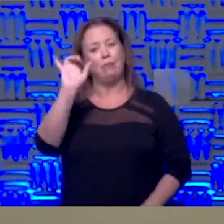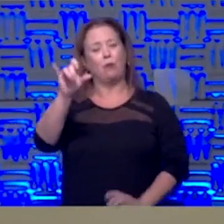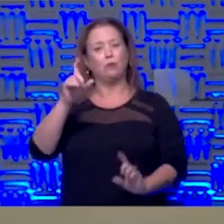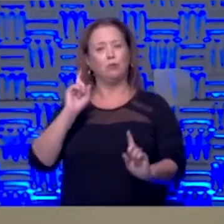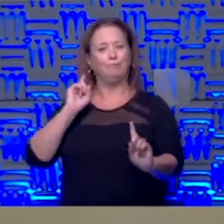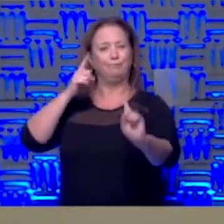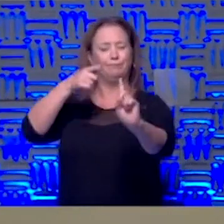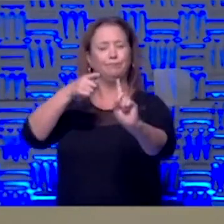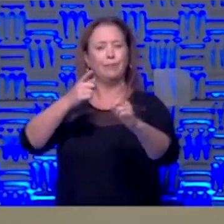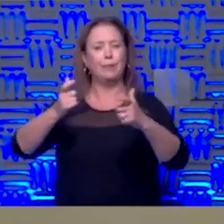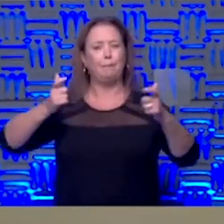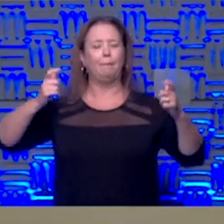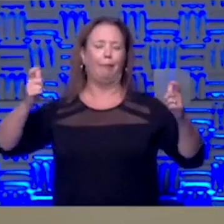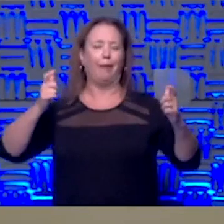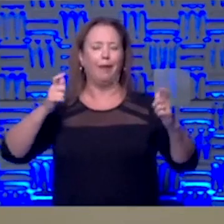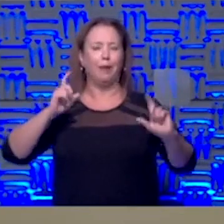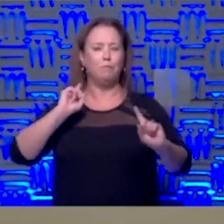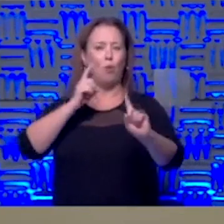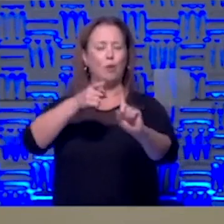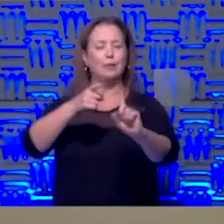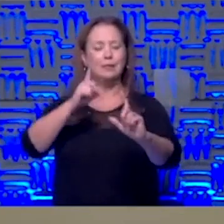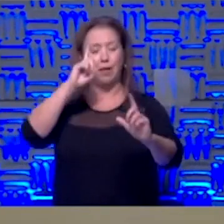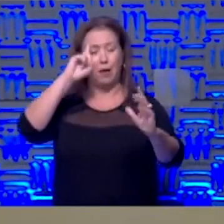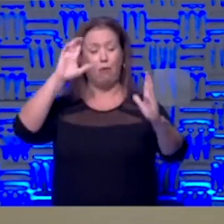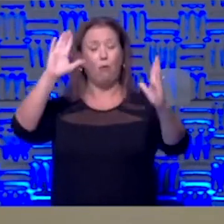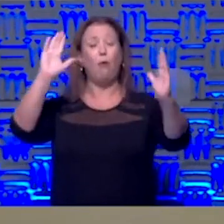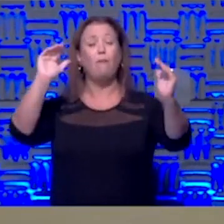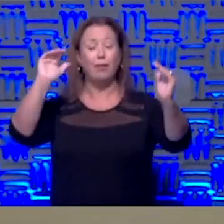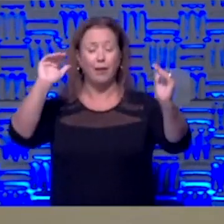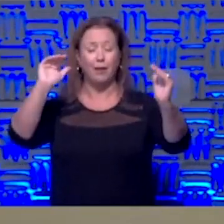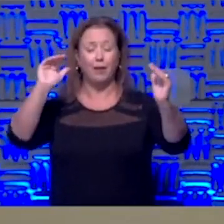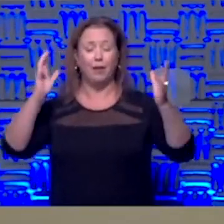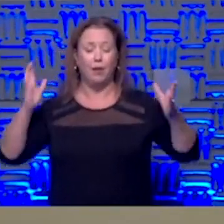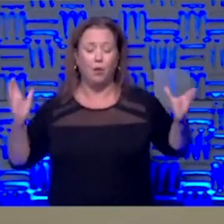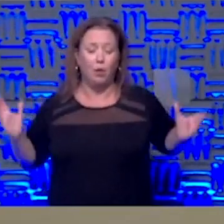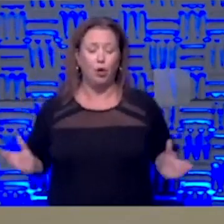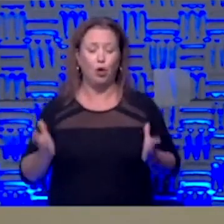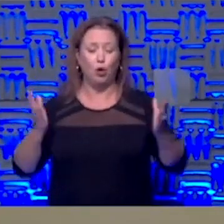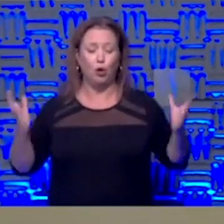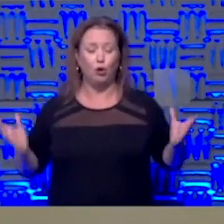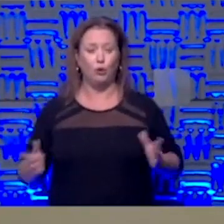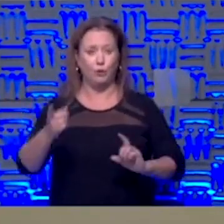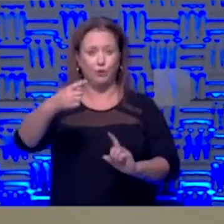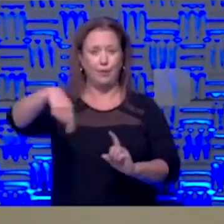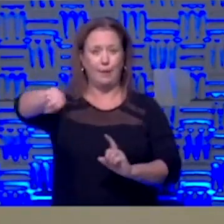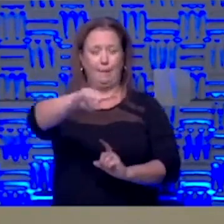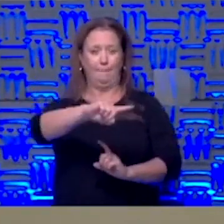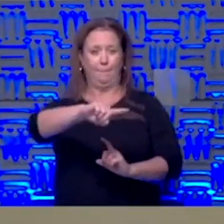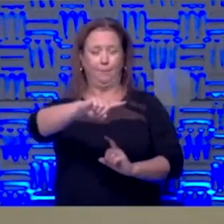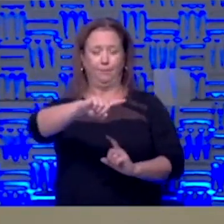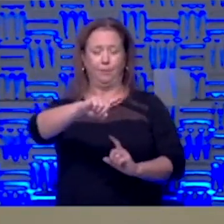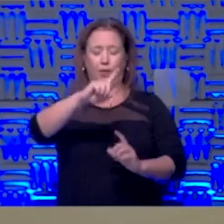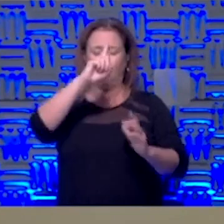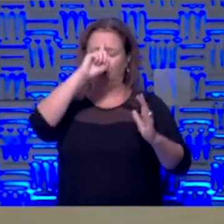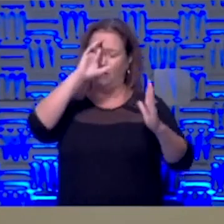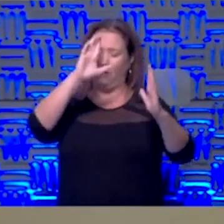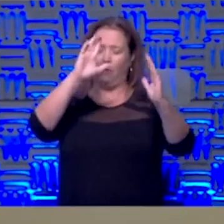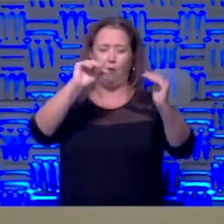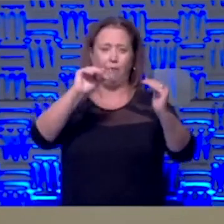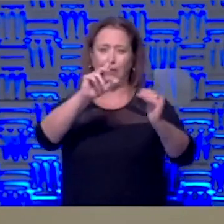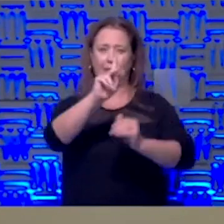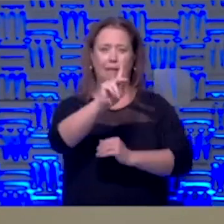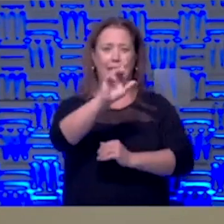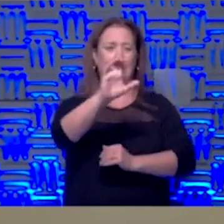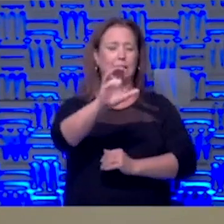things that hopefully encourages them, and hopefully we won't have a